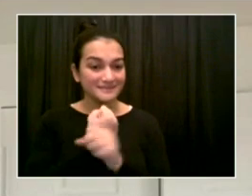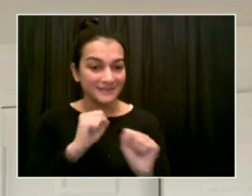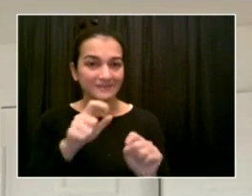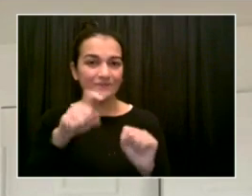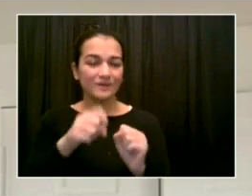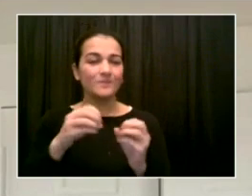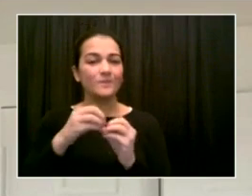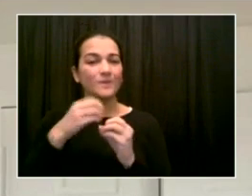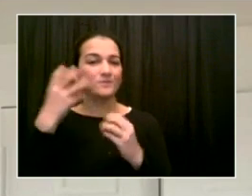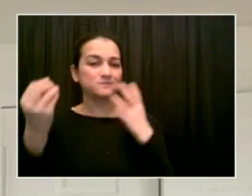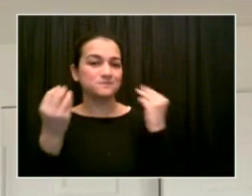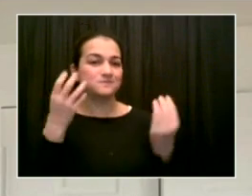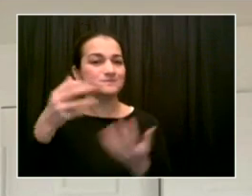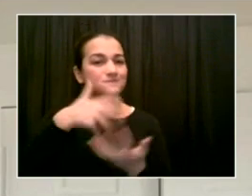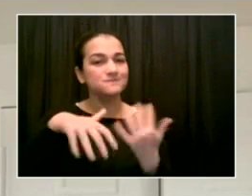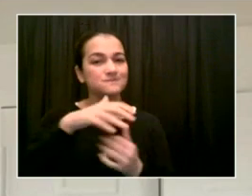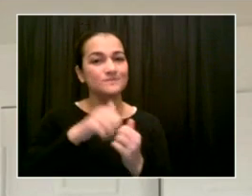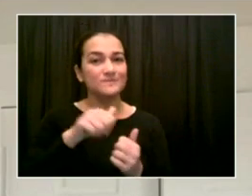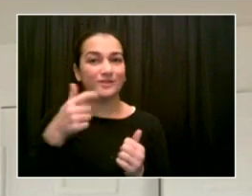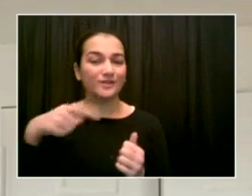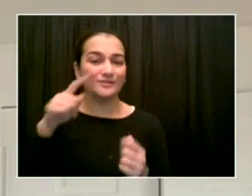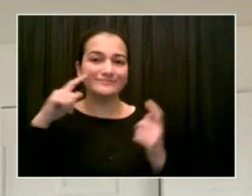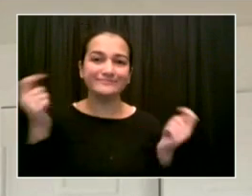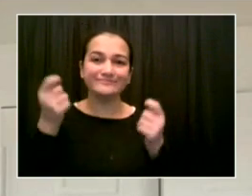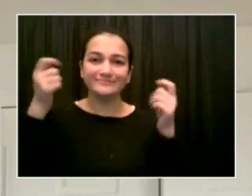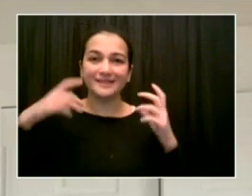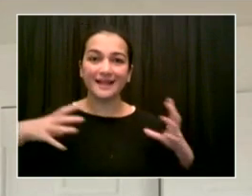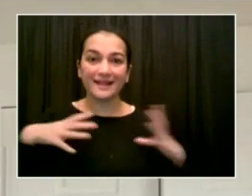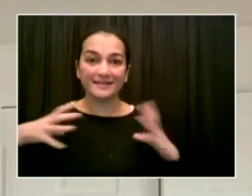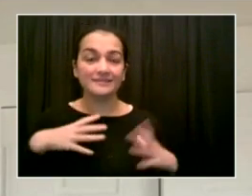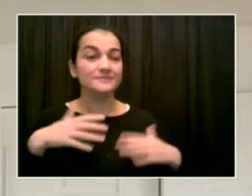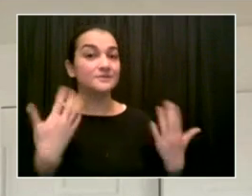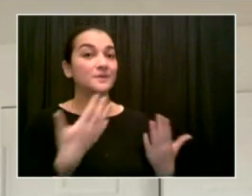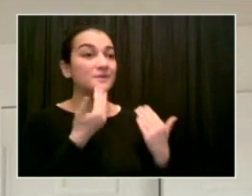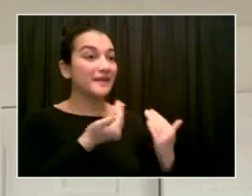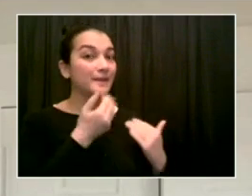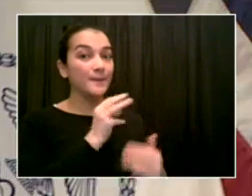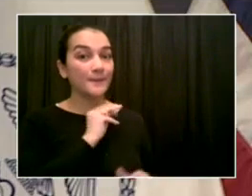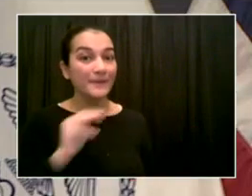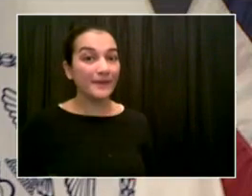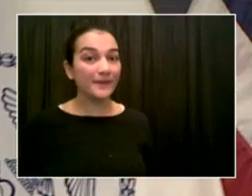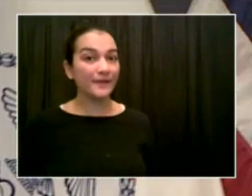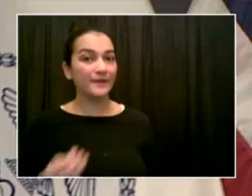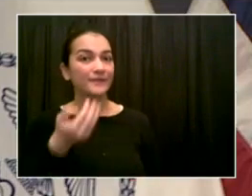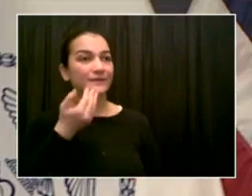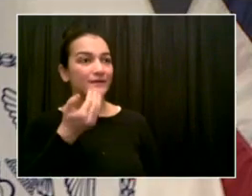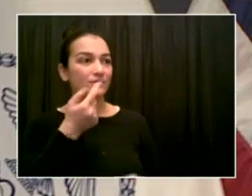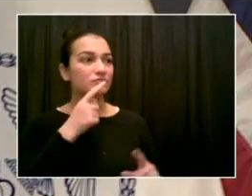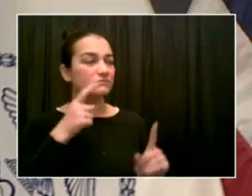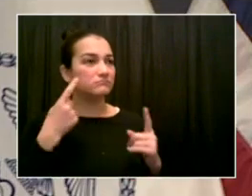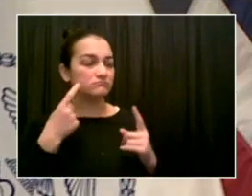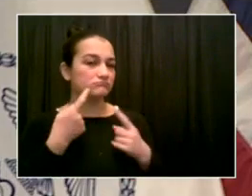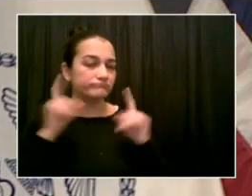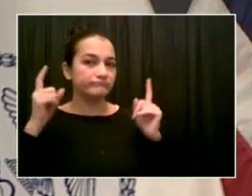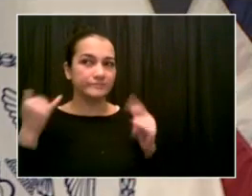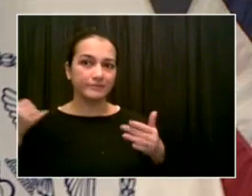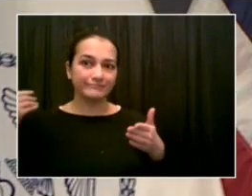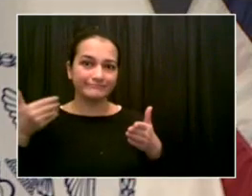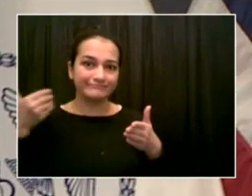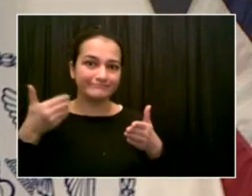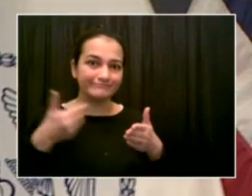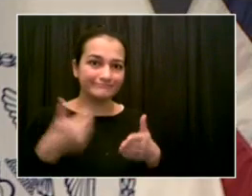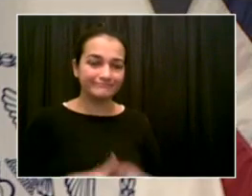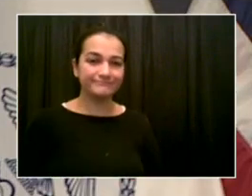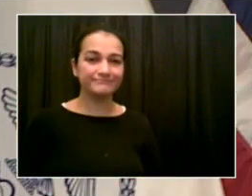yourself, and thank you for welcoming me to join you this morning to help spread the word. Thank you so much, Councilmember. And Councilmember,